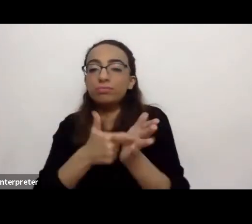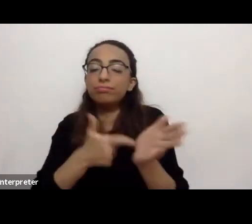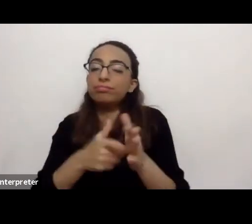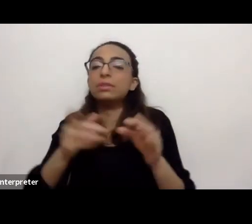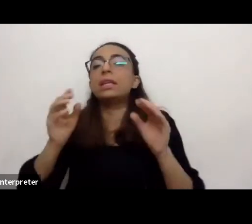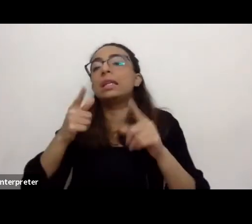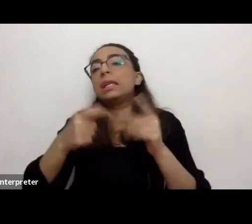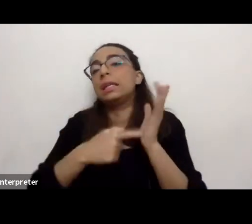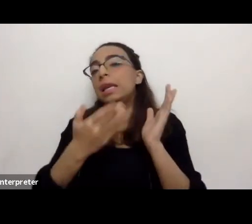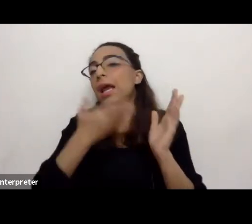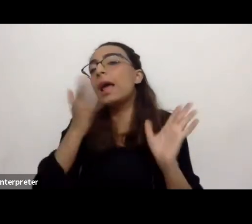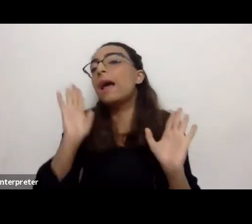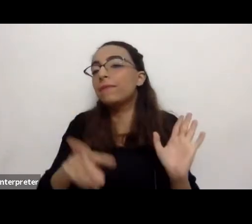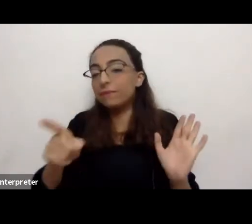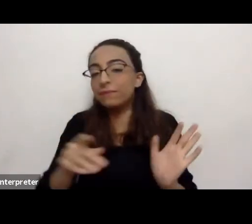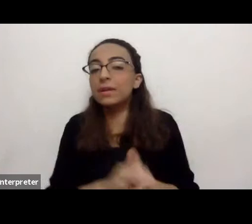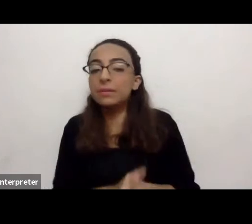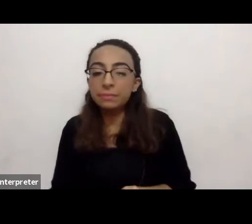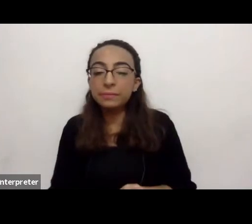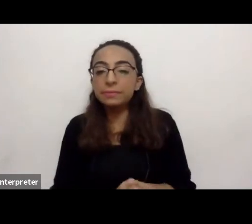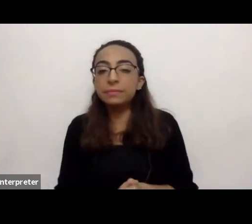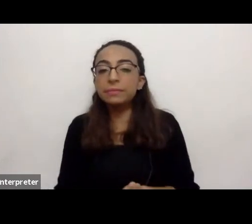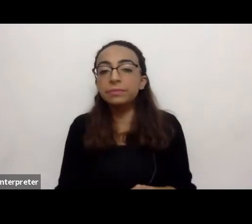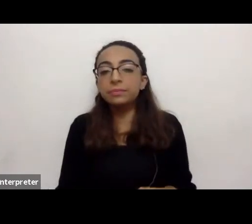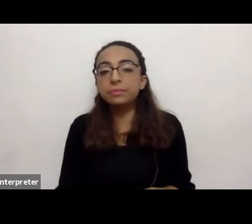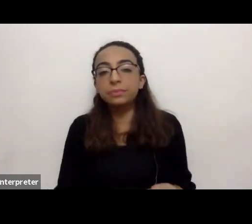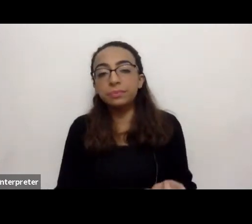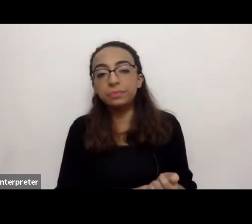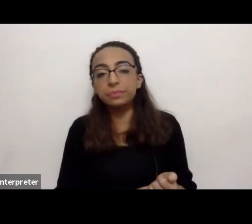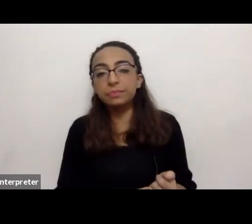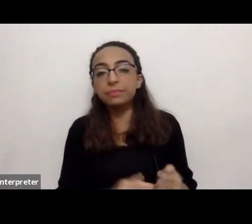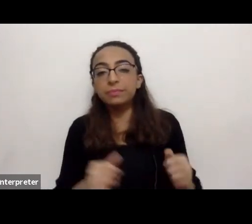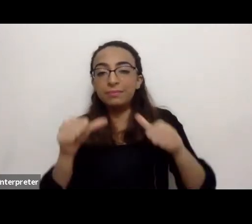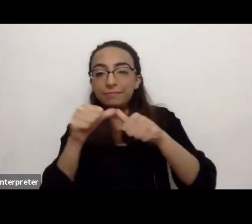and gentlemen, Atmanirbhar Ek Challenge.